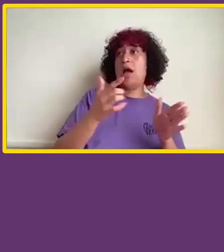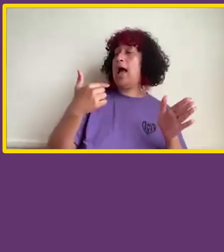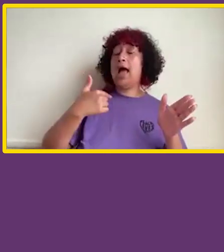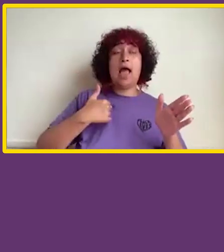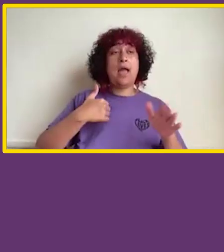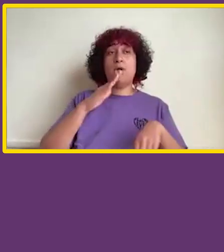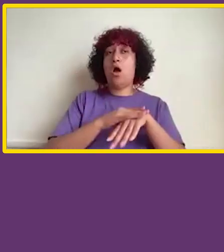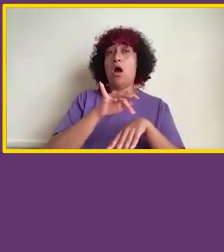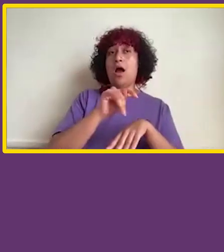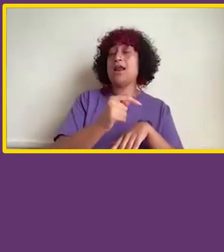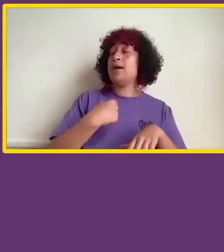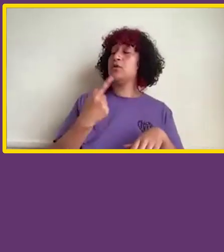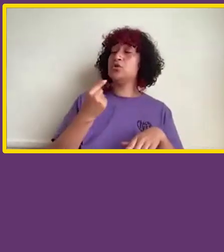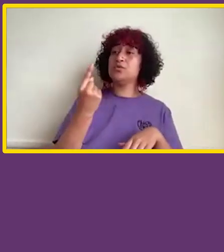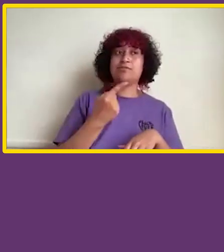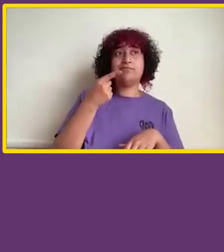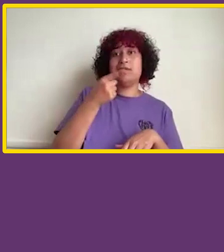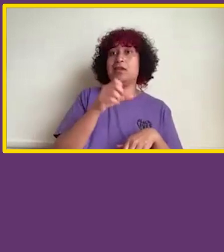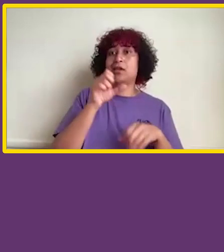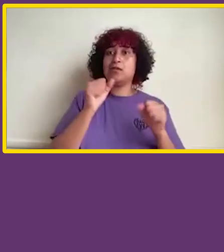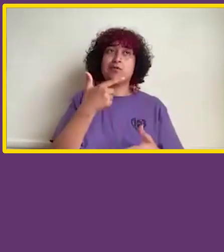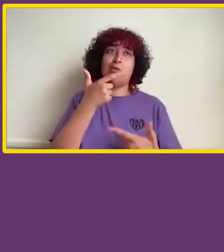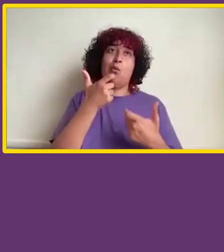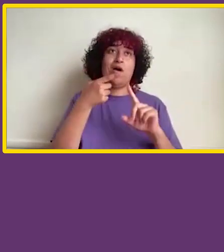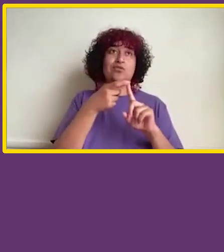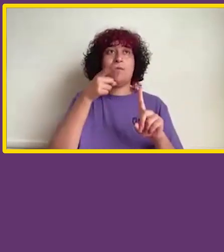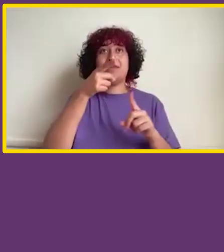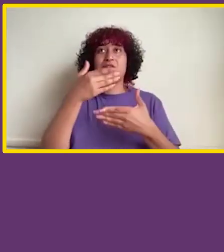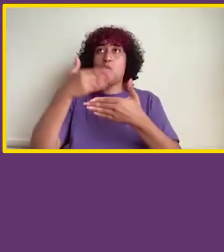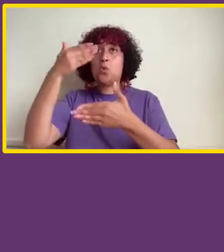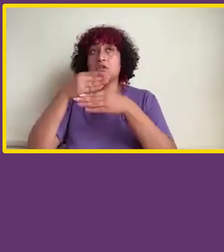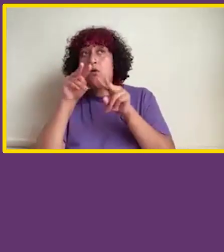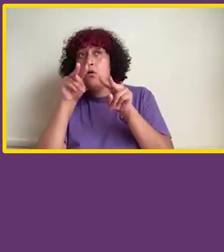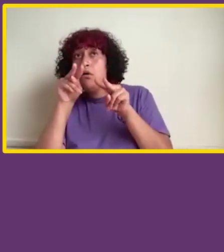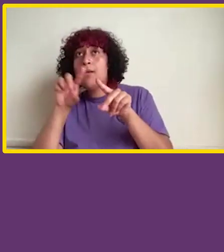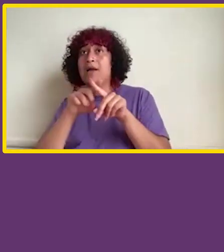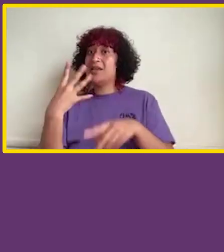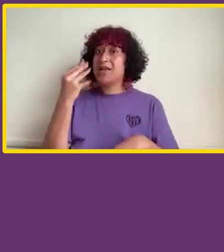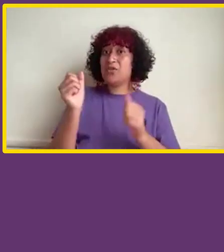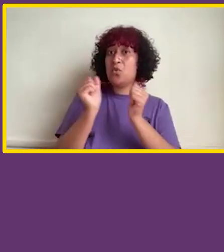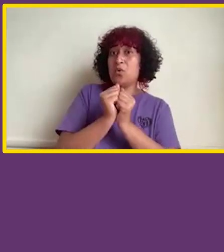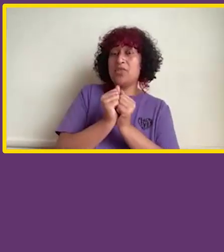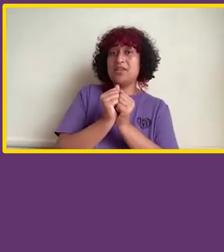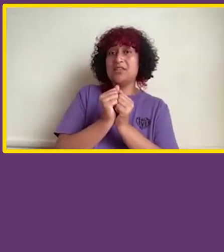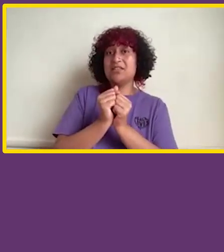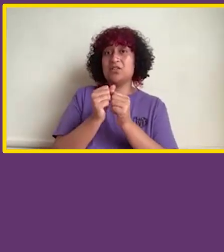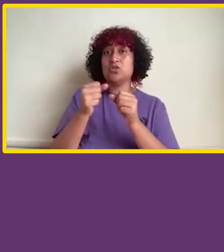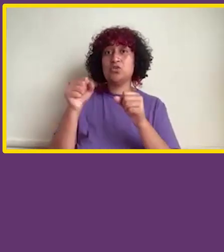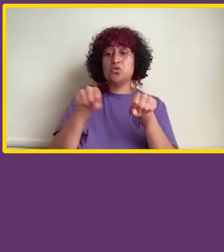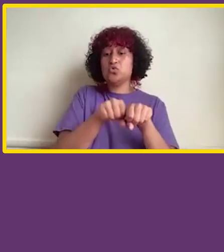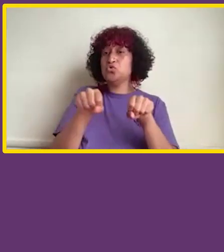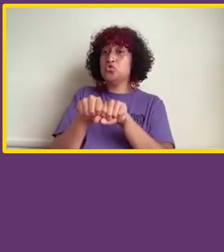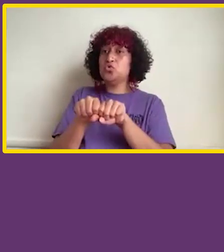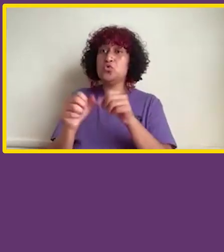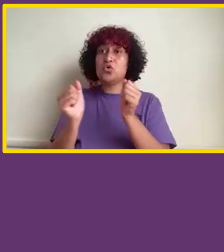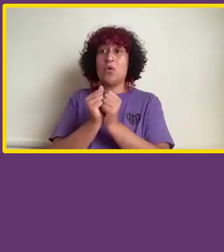to do something, right? Because he could have just watched from his blinds, right? But he was out there with his little boots on and his flashlight waiting for me when I